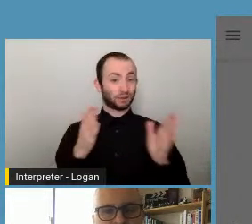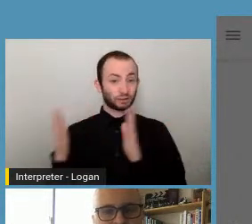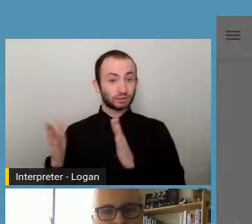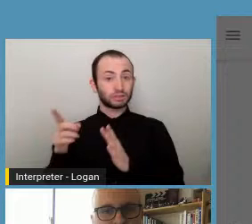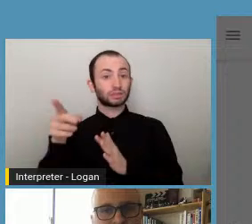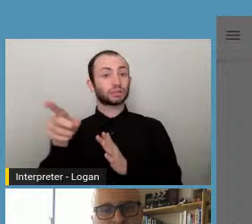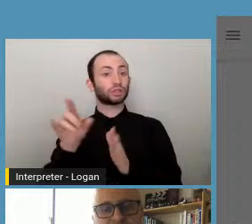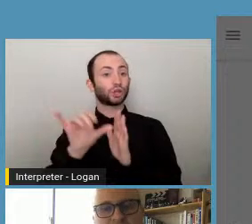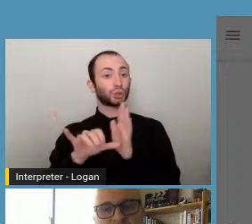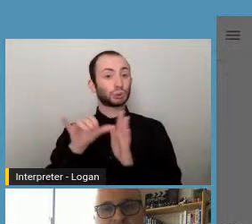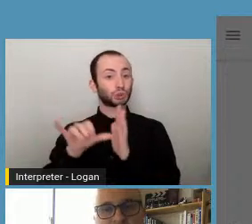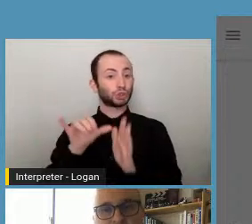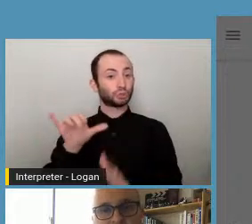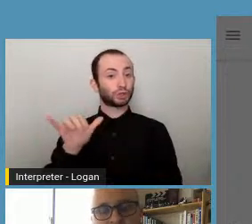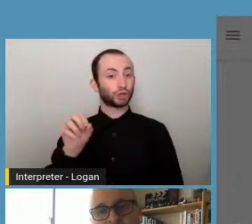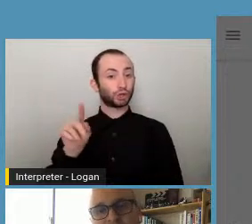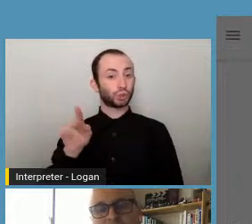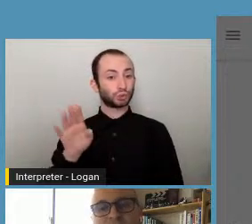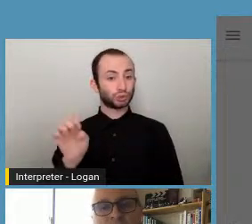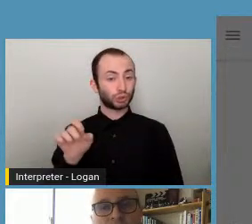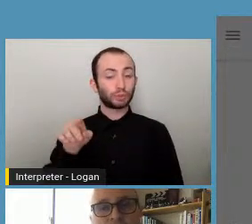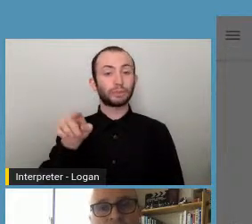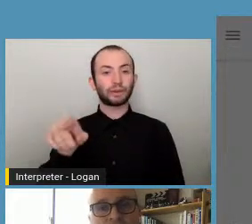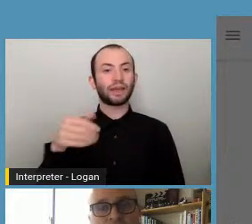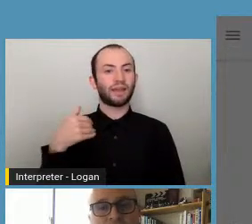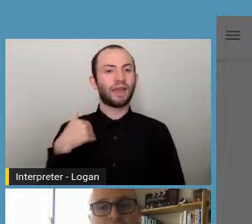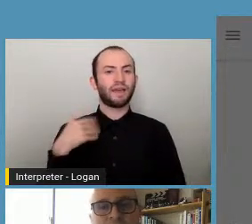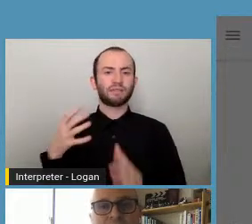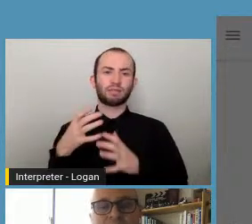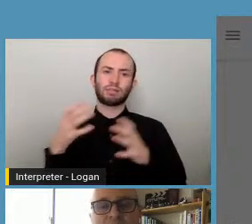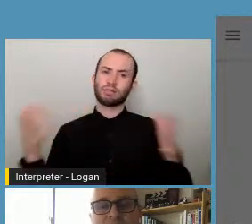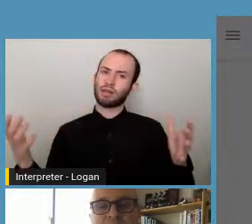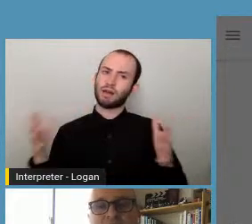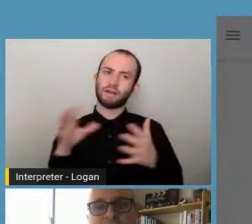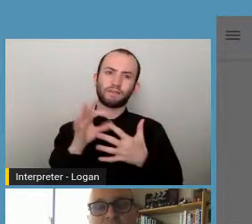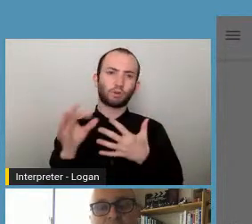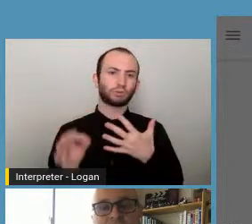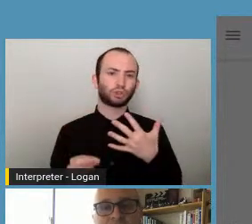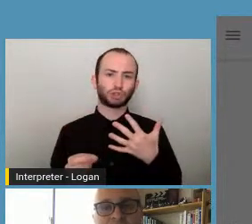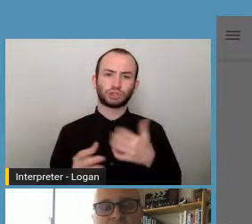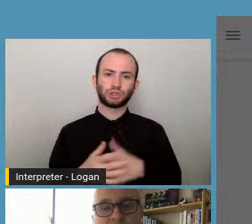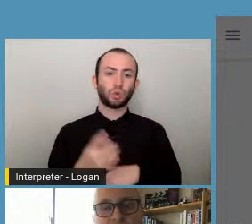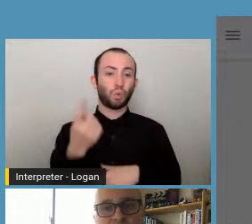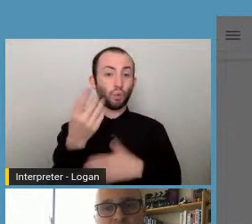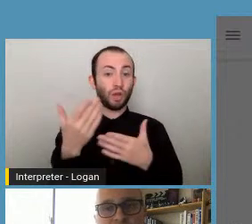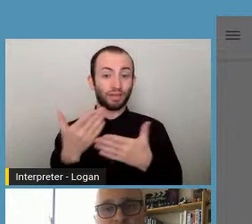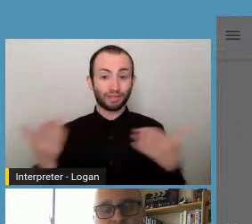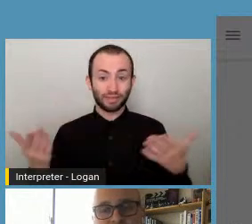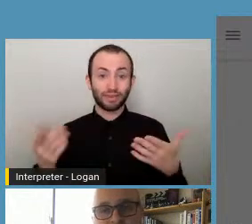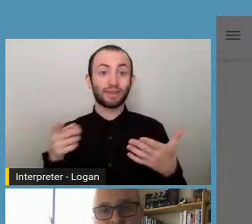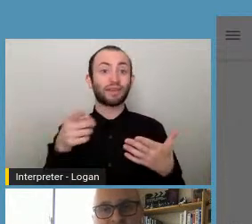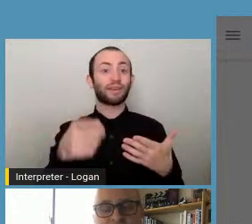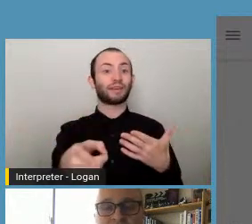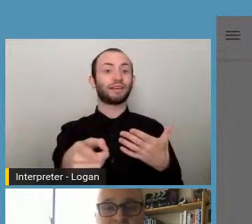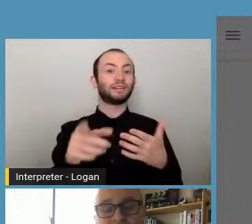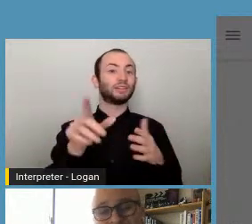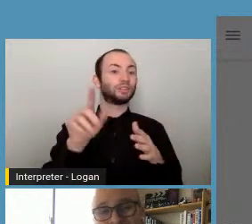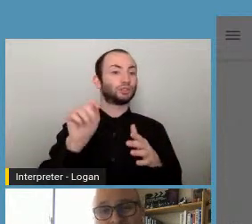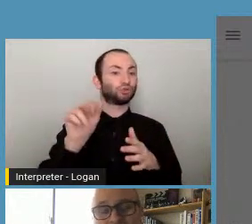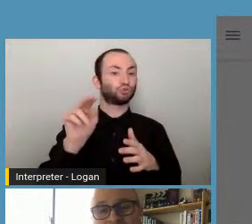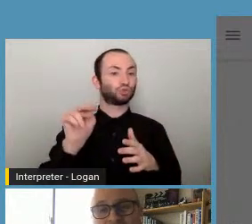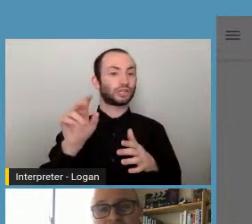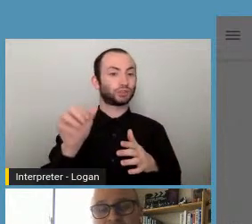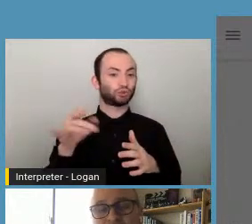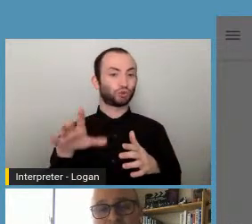one trick is being able to upload a transcript and having it automatically be time coded to the video, and then you